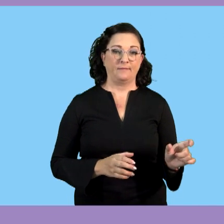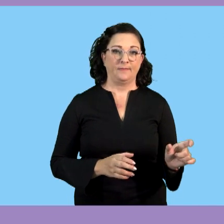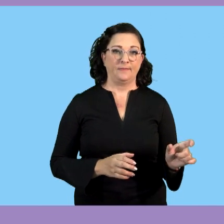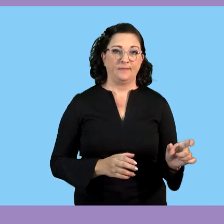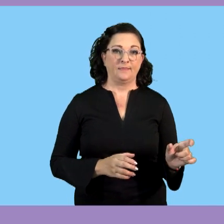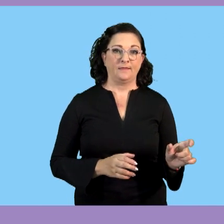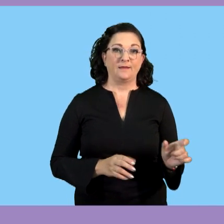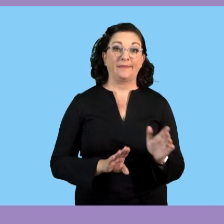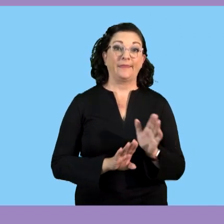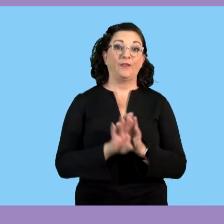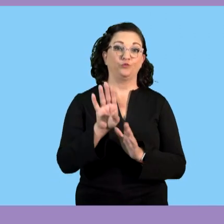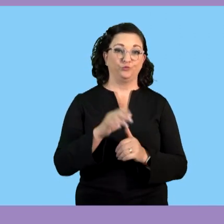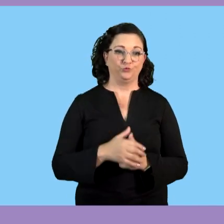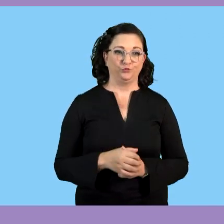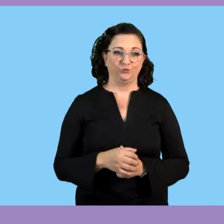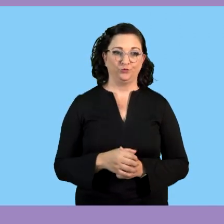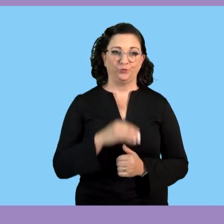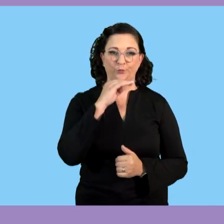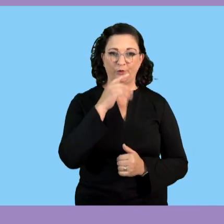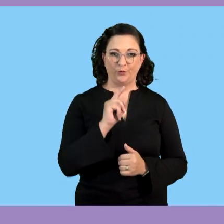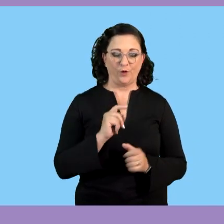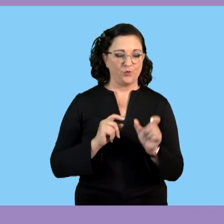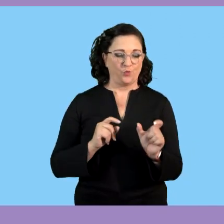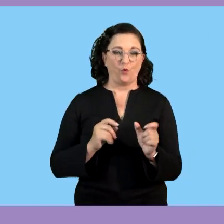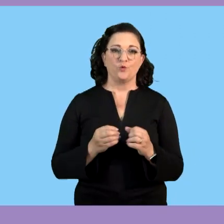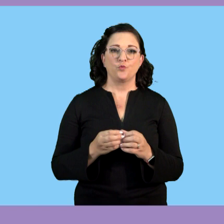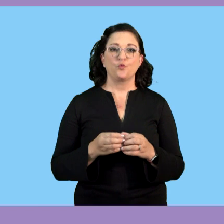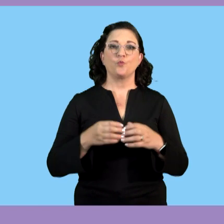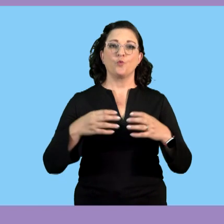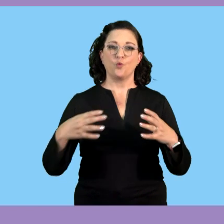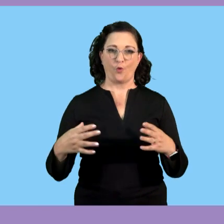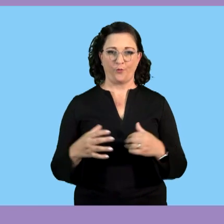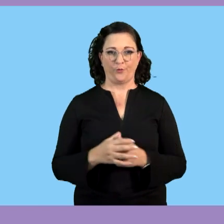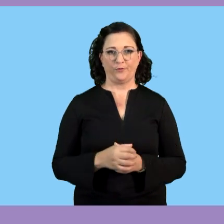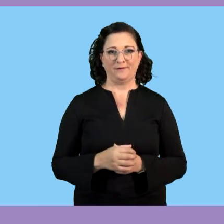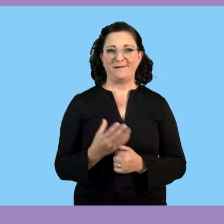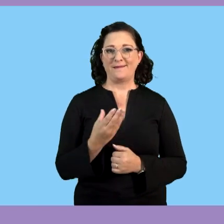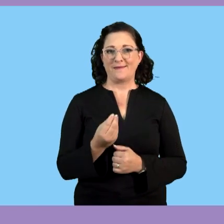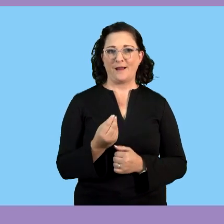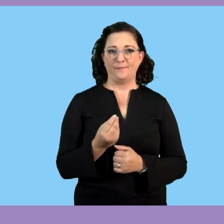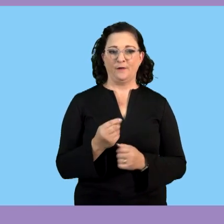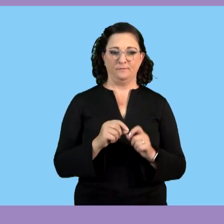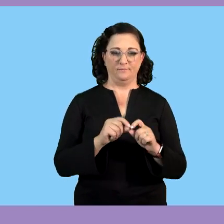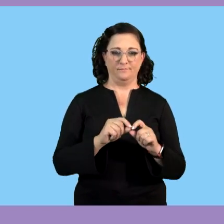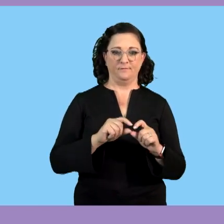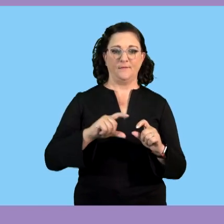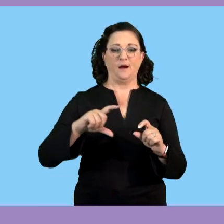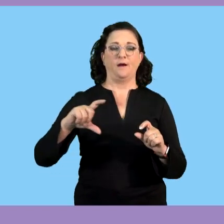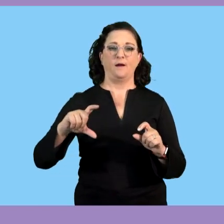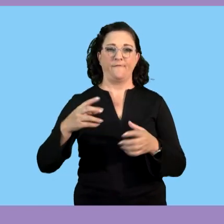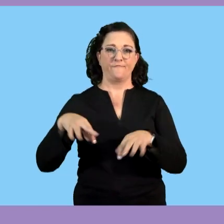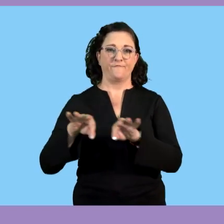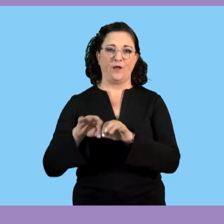word for this lesson would be increase. To grow a number into a larger